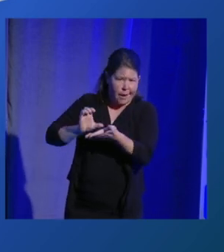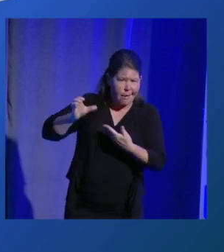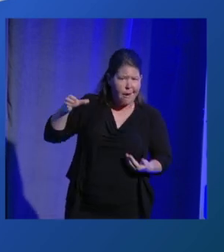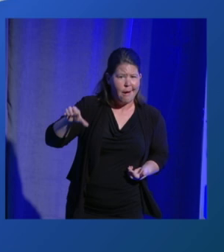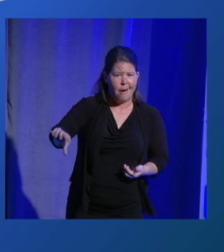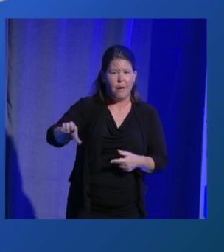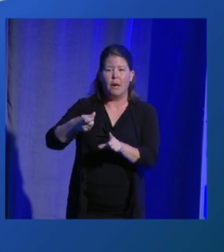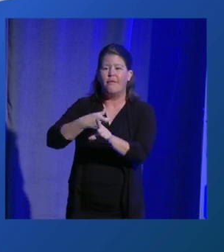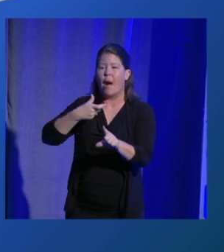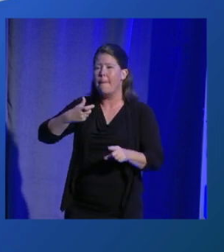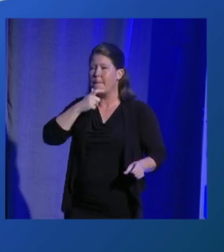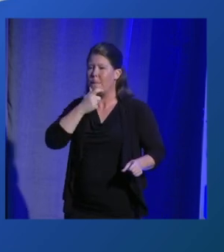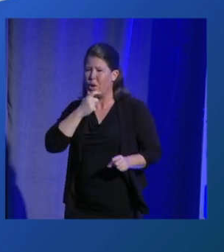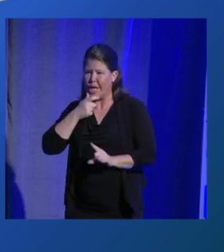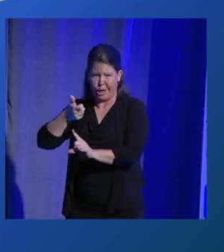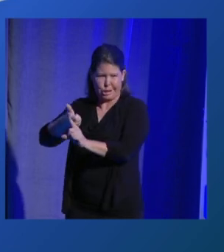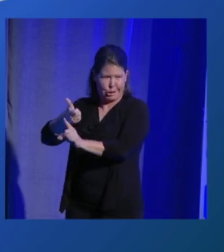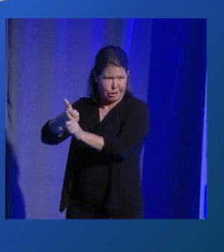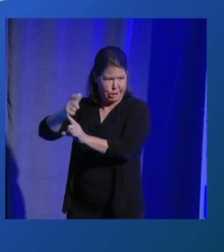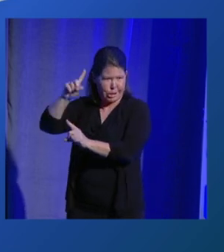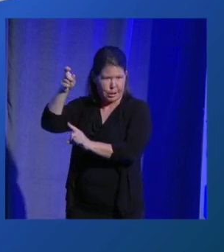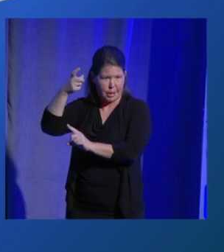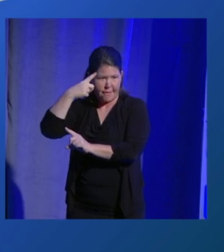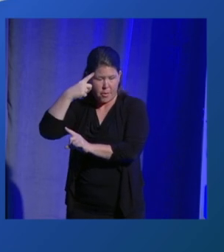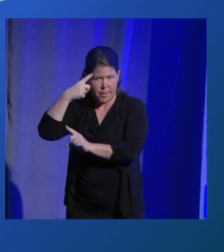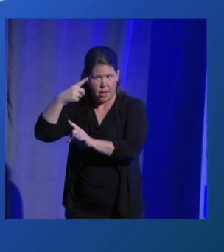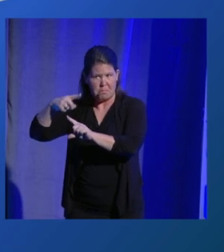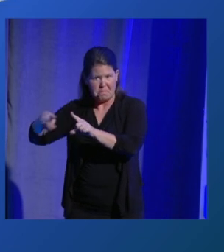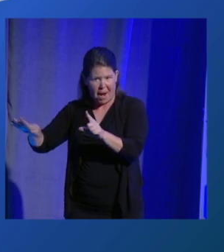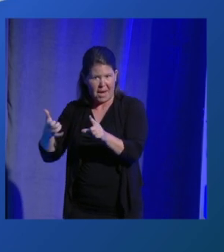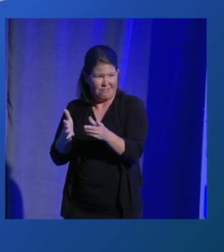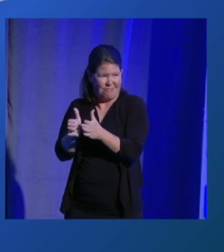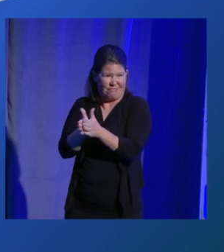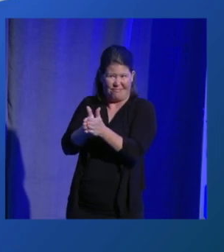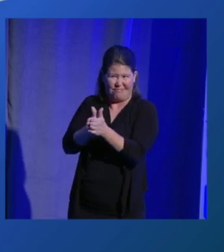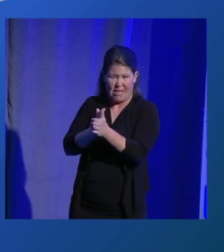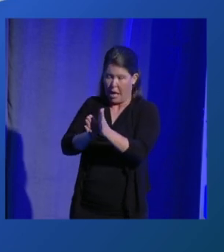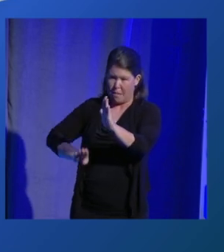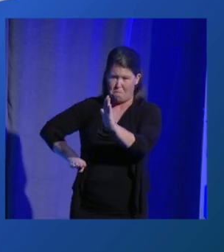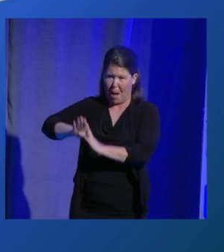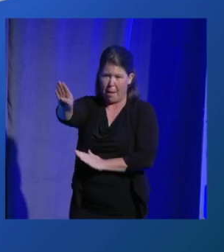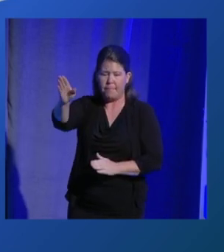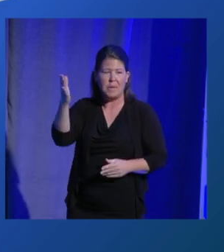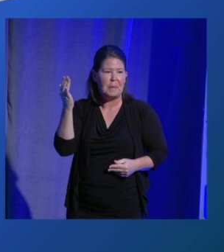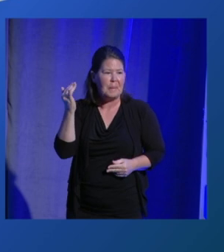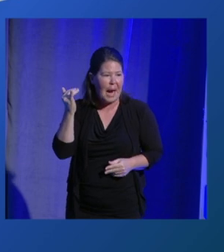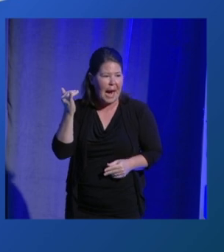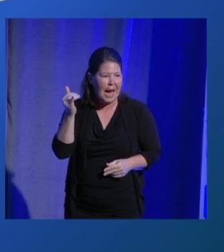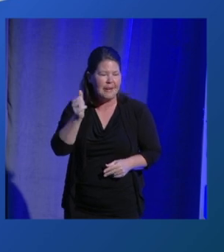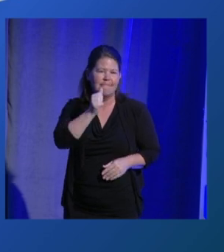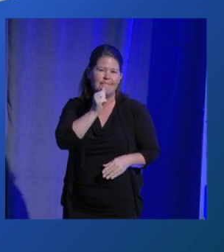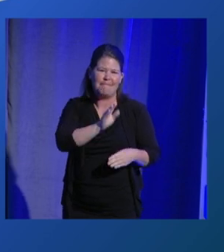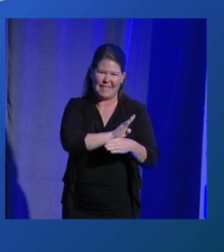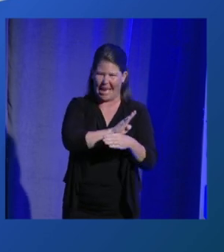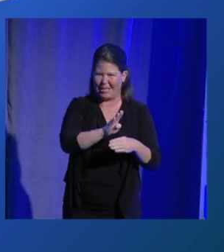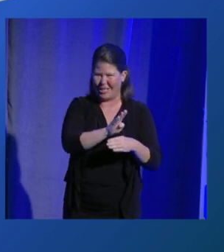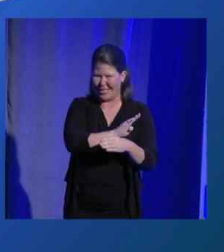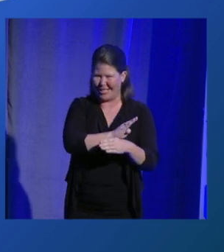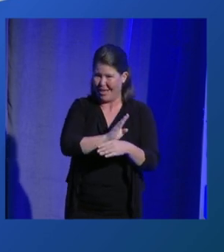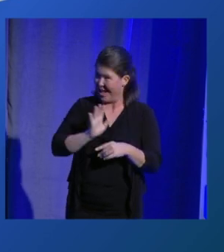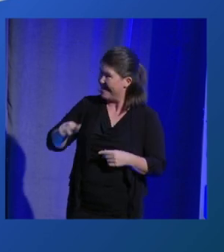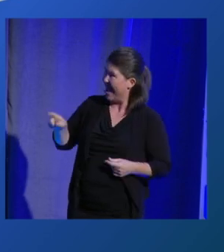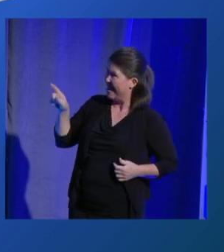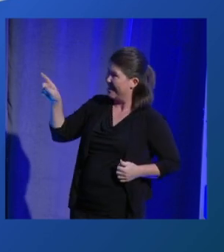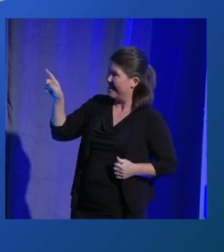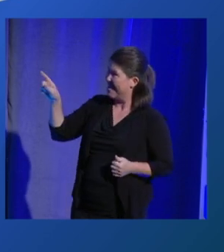scaled driven by the commercial sector now look at that market map that was in 2016 I didn't